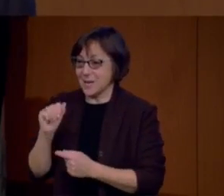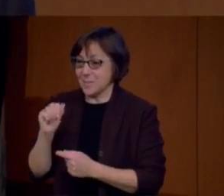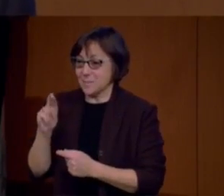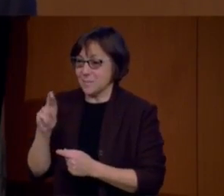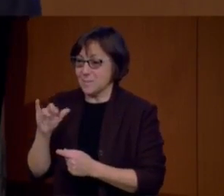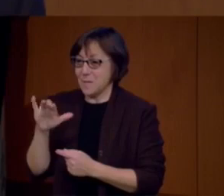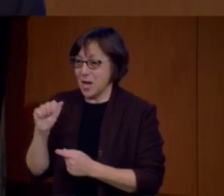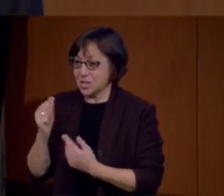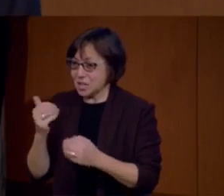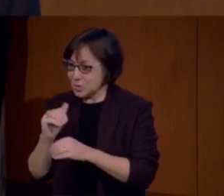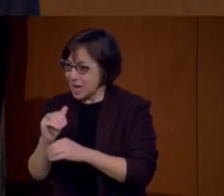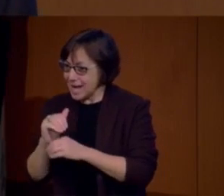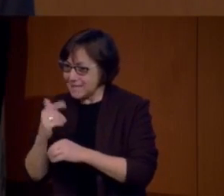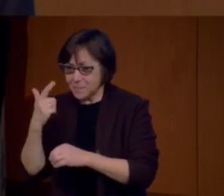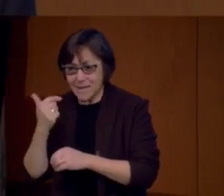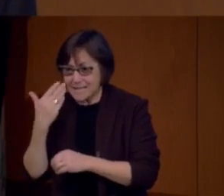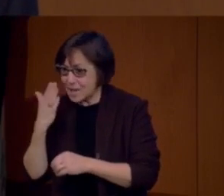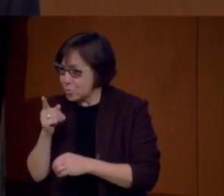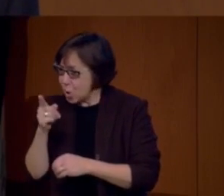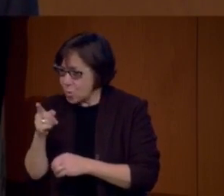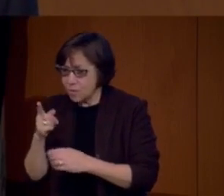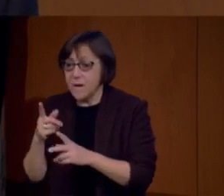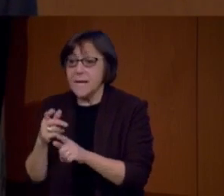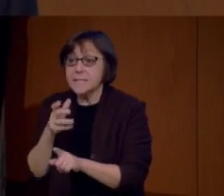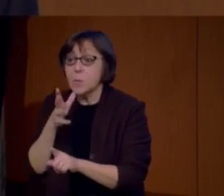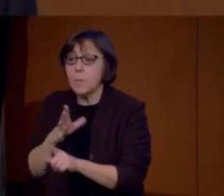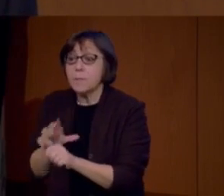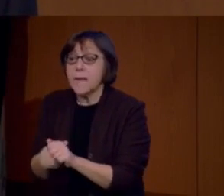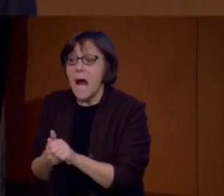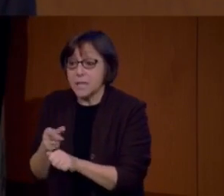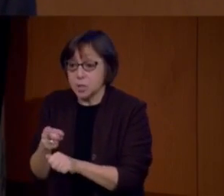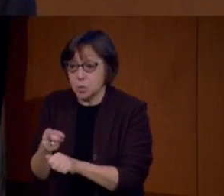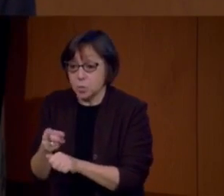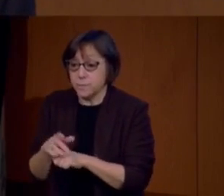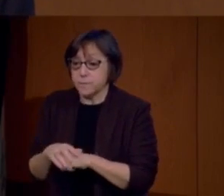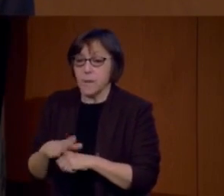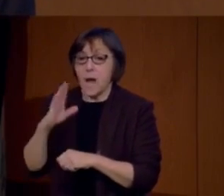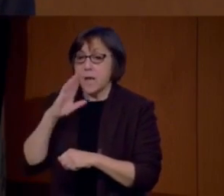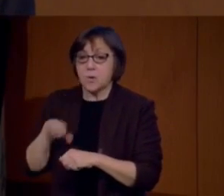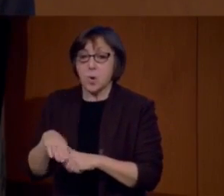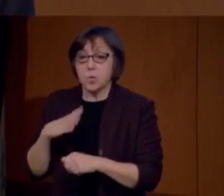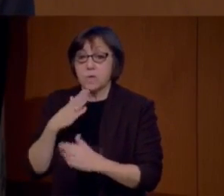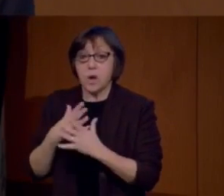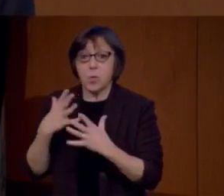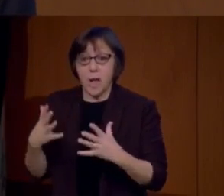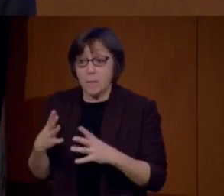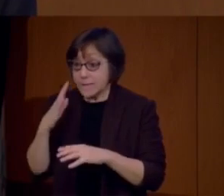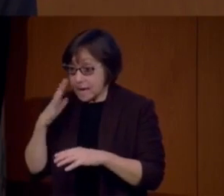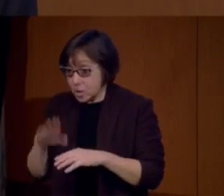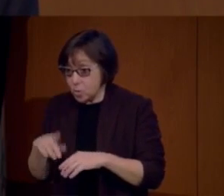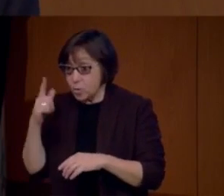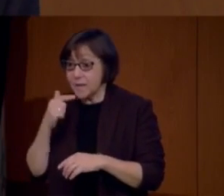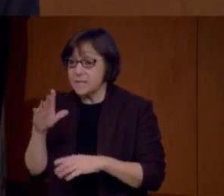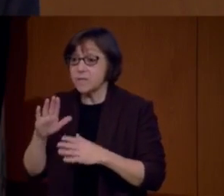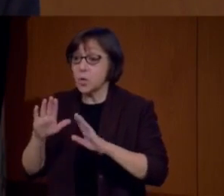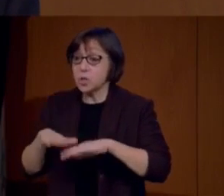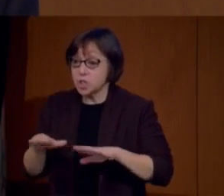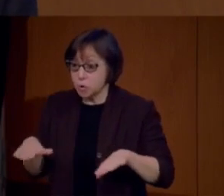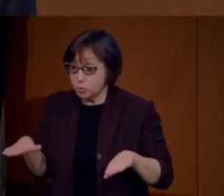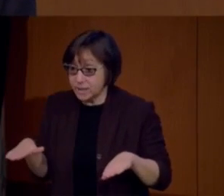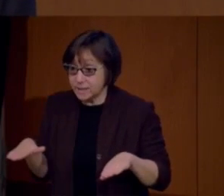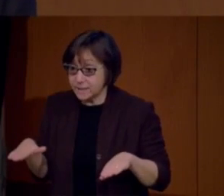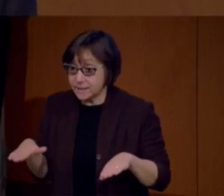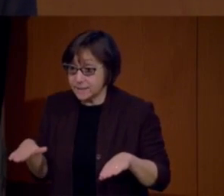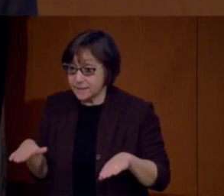And since I don't know you very well, I know who you are. I know you because of your progeny.